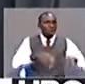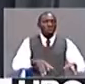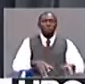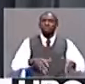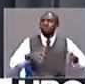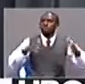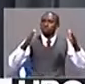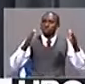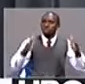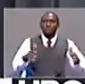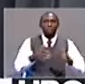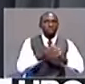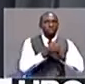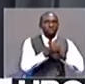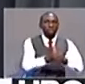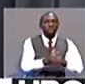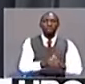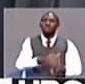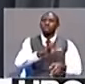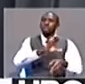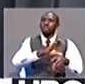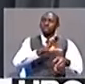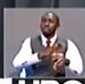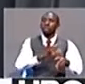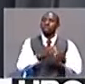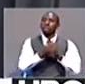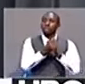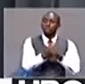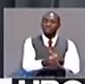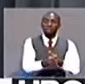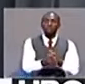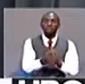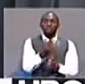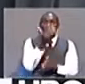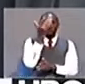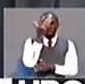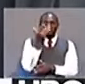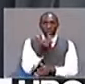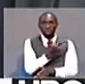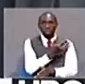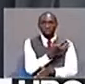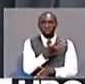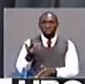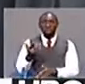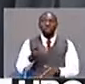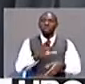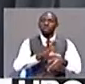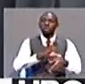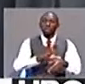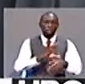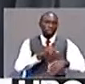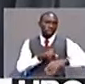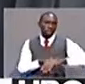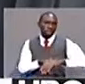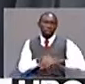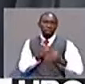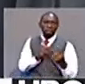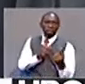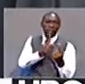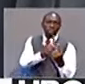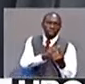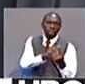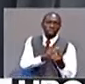a great church leader of the Catholic Church. Every time I met him, he would refer to me as